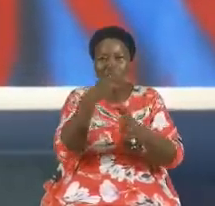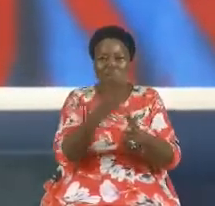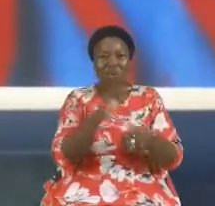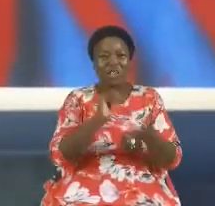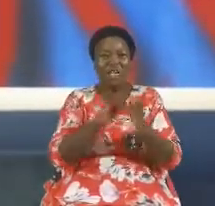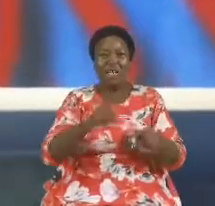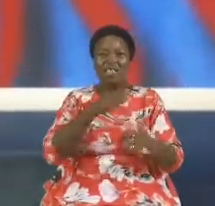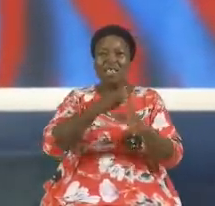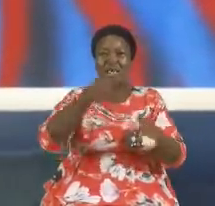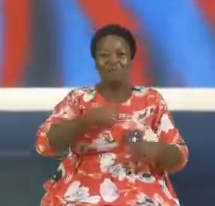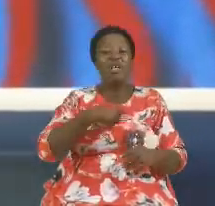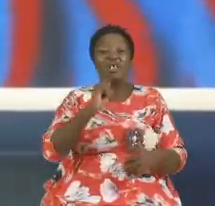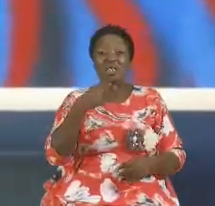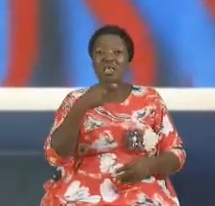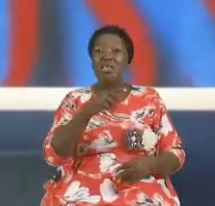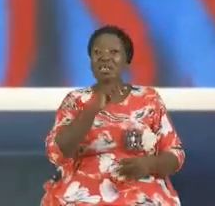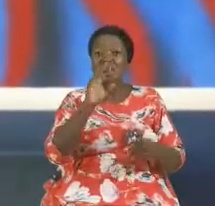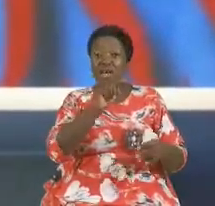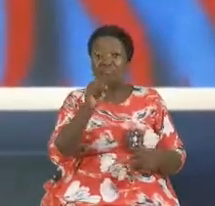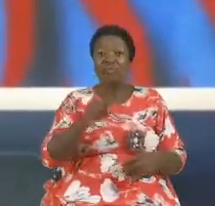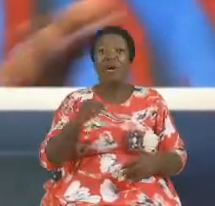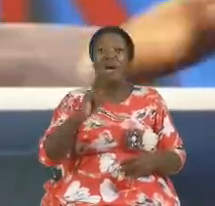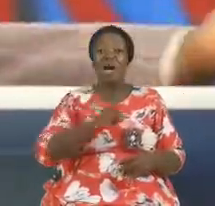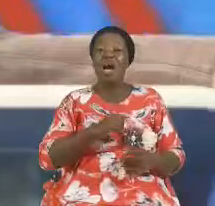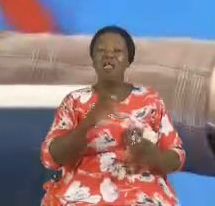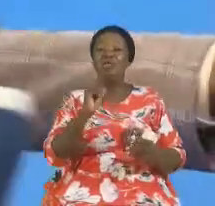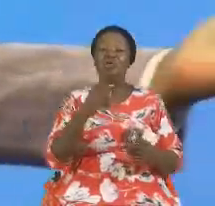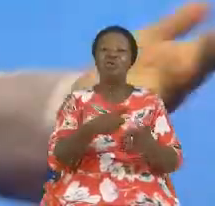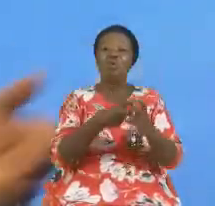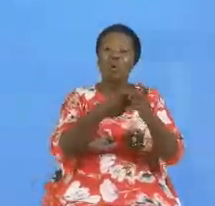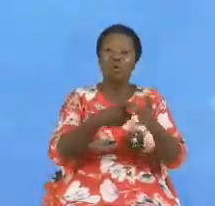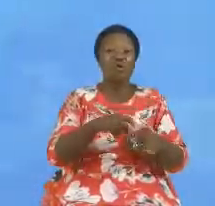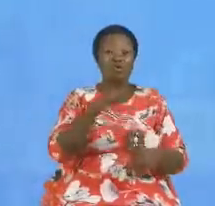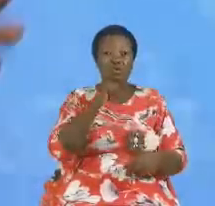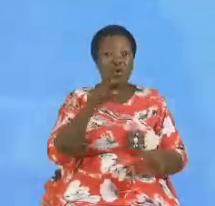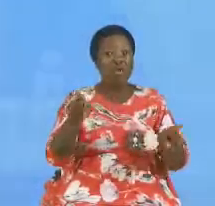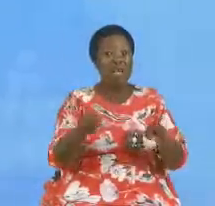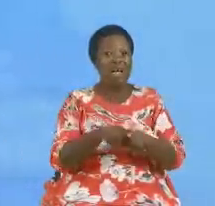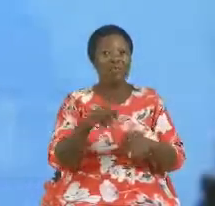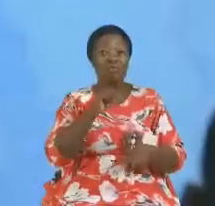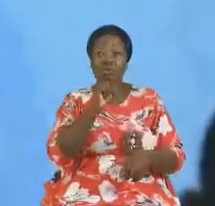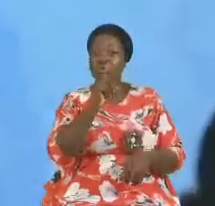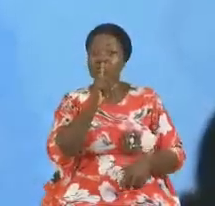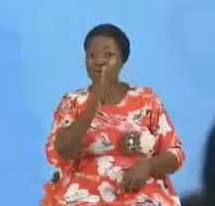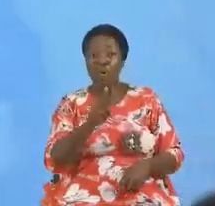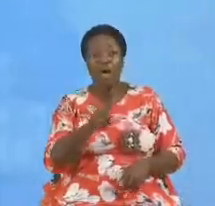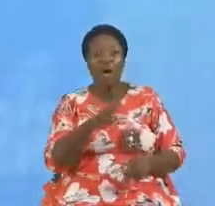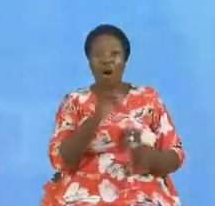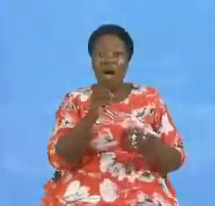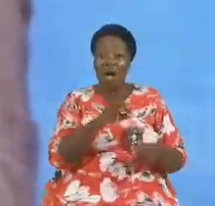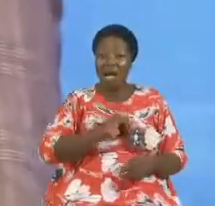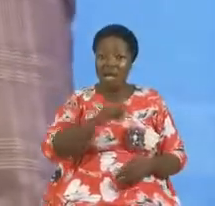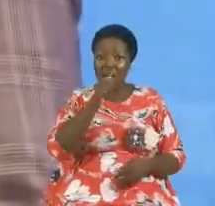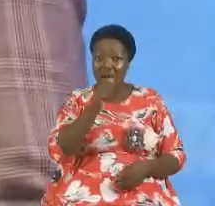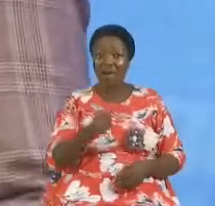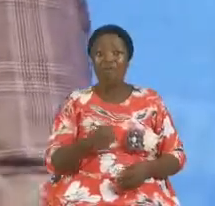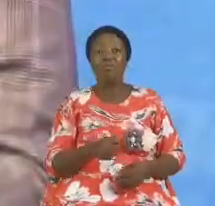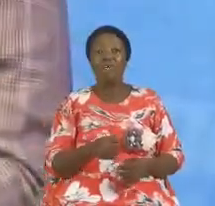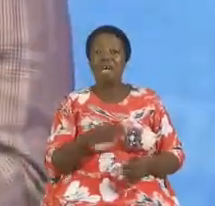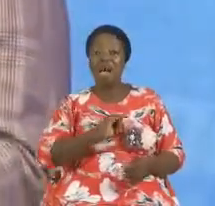And not the powers of darkness in the world can hinder you. Say, therefore, I so run, not